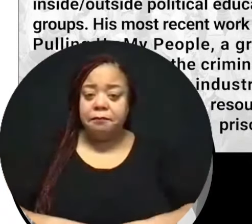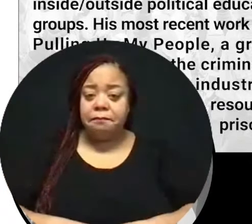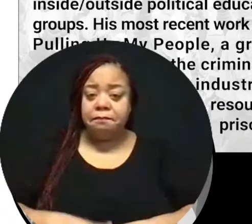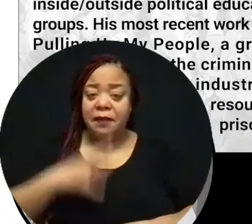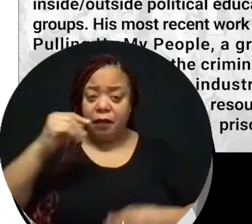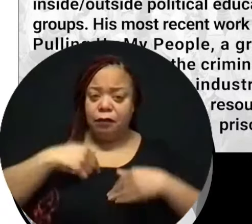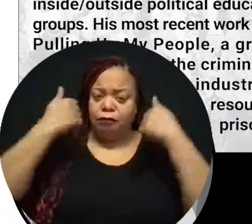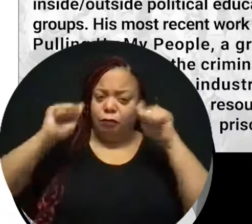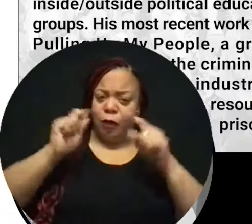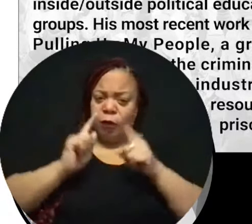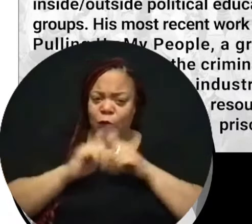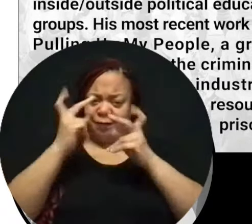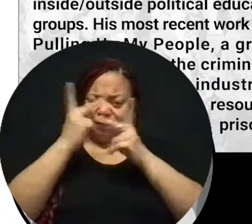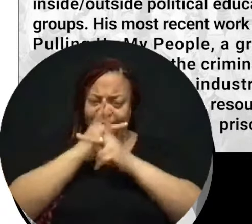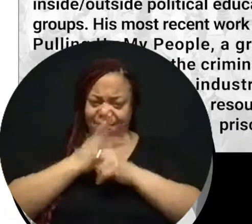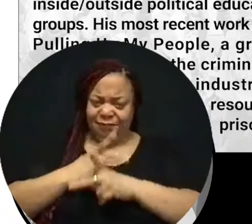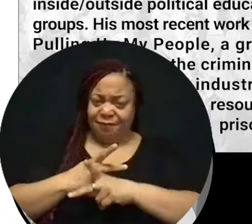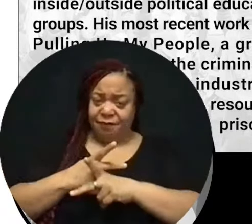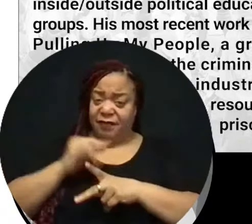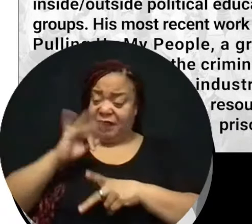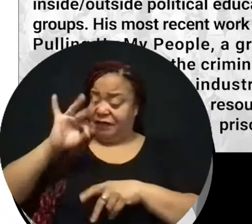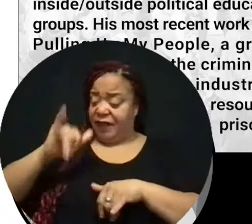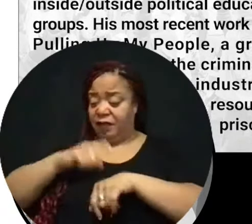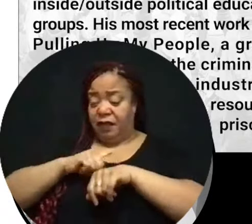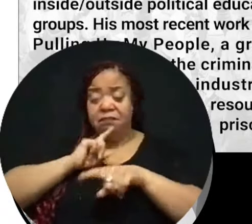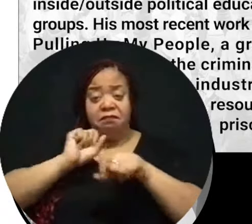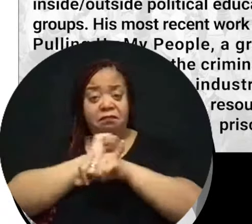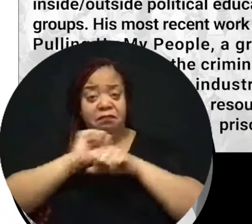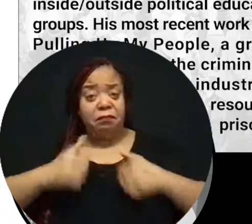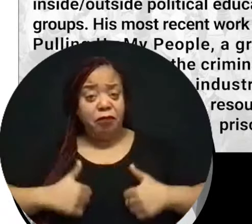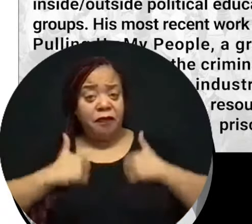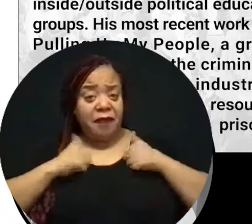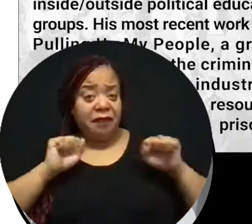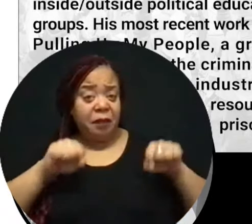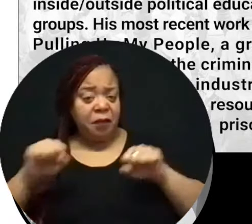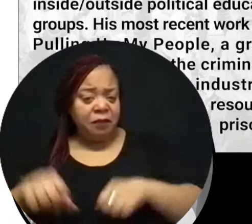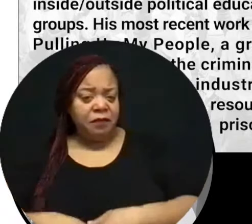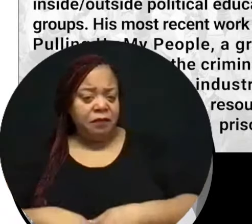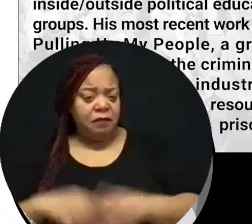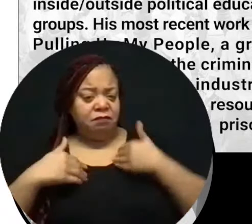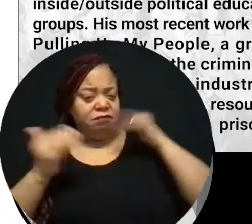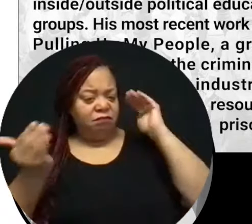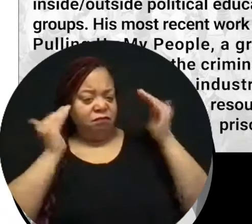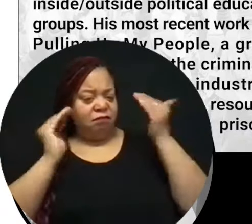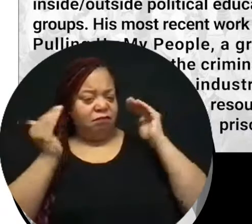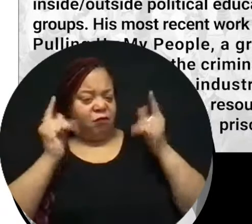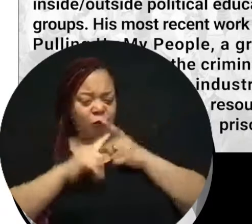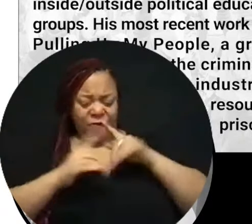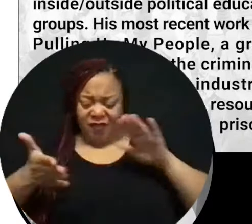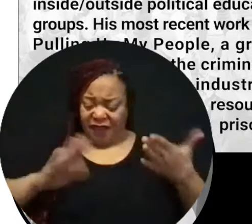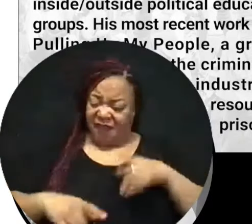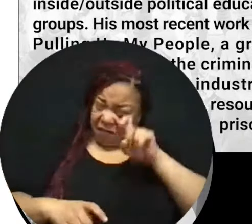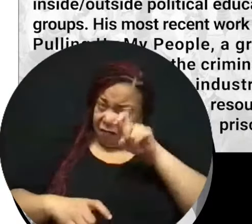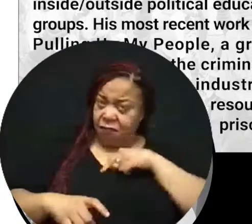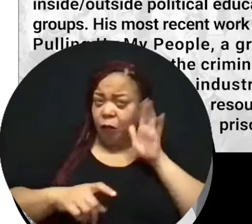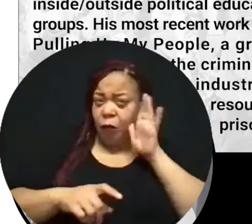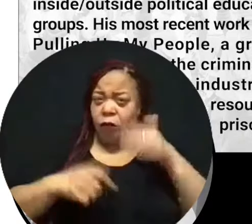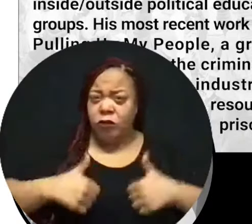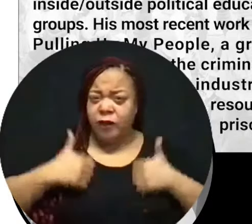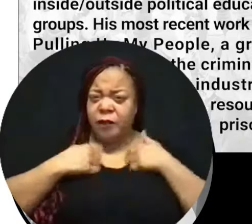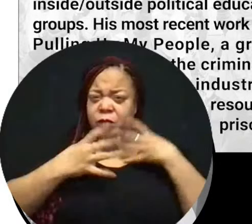learned from other prisoners that we live on a dump site for toxic coal waste. I heard about the toxic